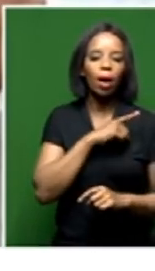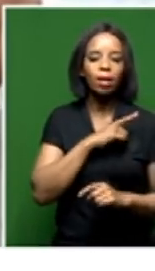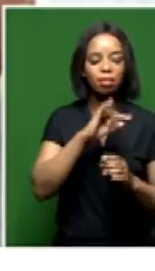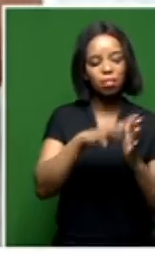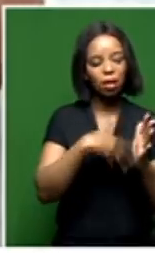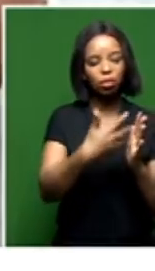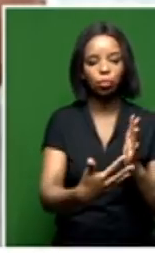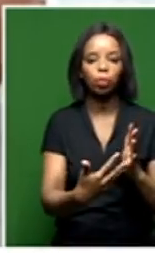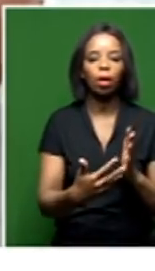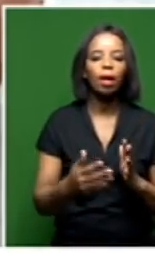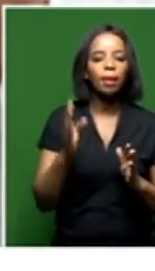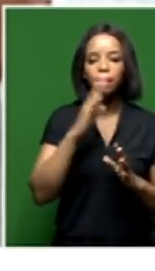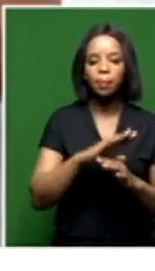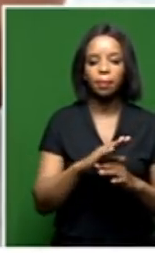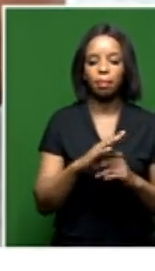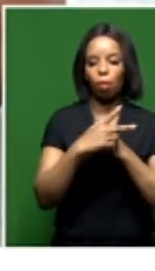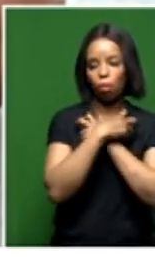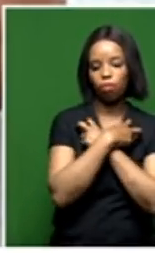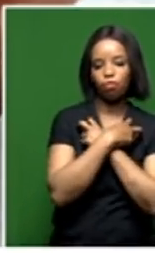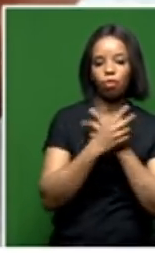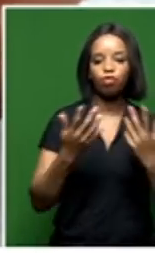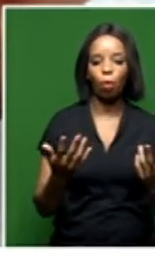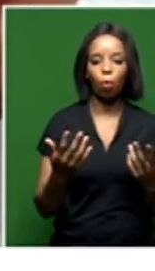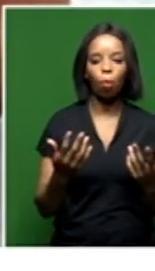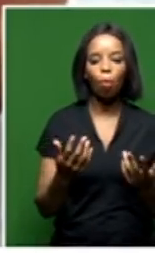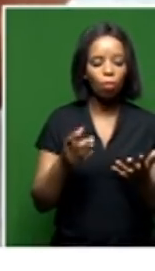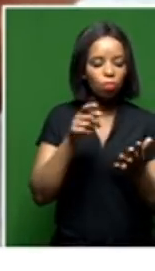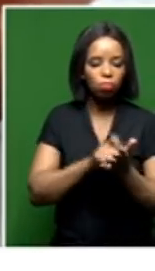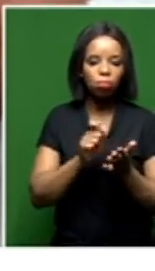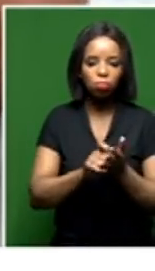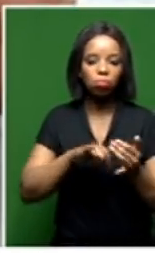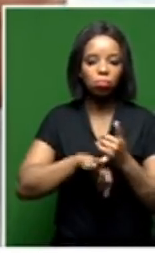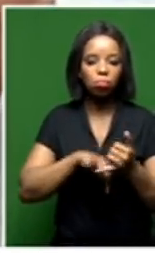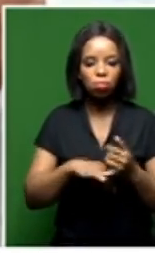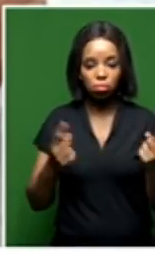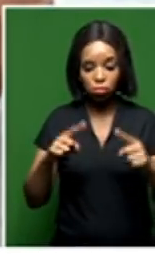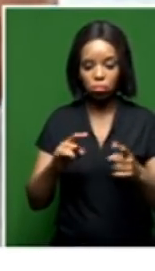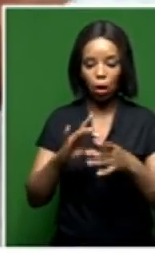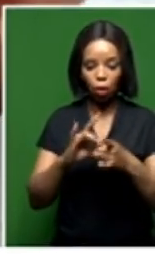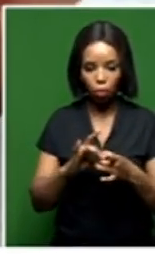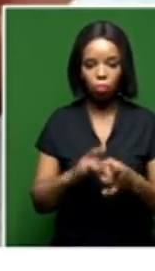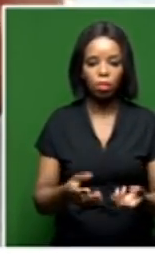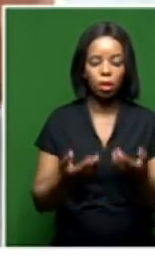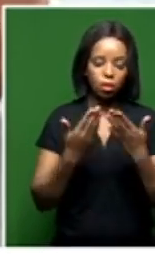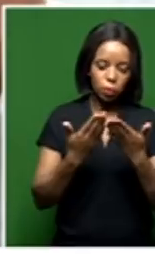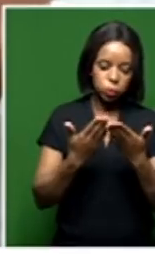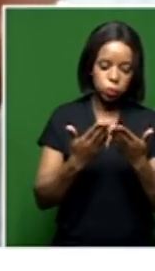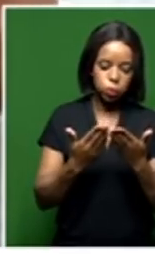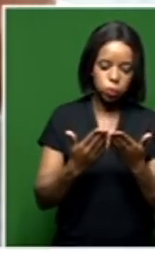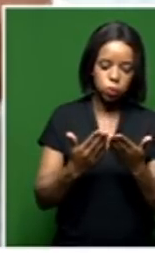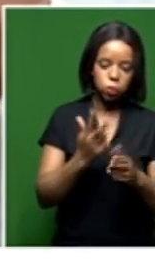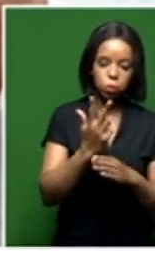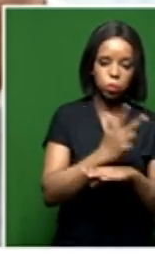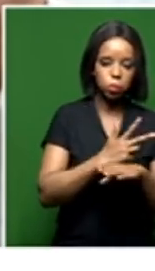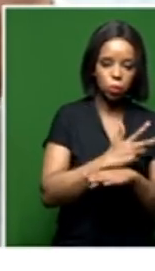with all the subjects. So it's just get home, study for probably 8 hours, go to bed, write exam the next morning, and just